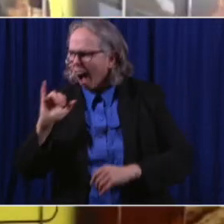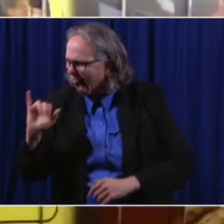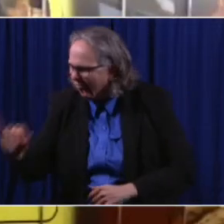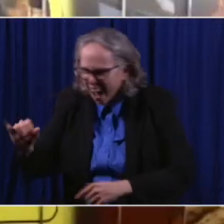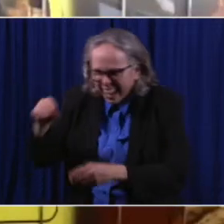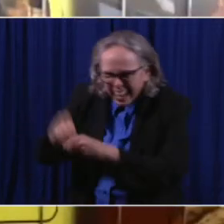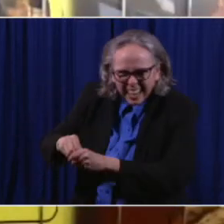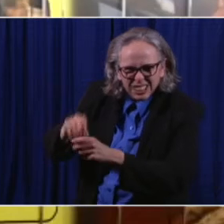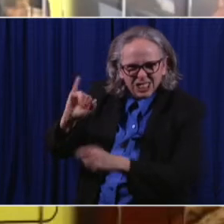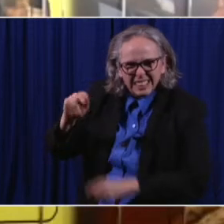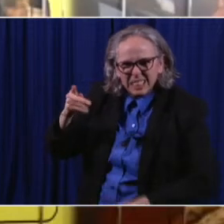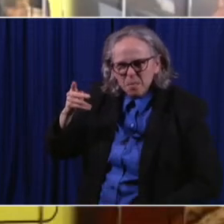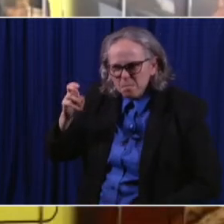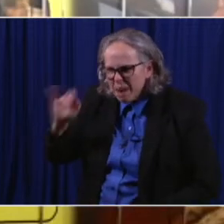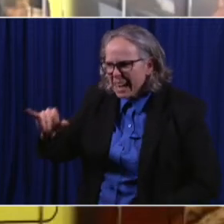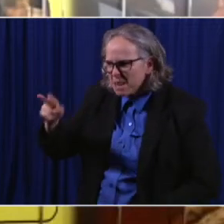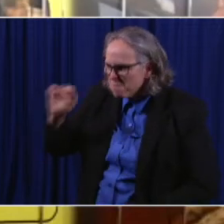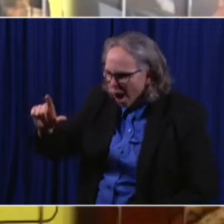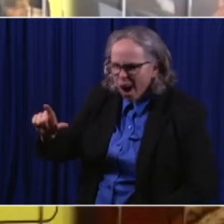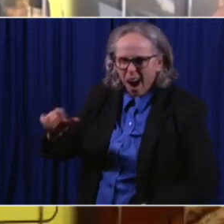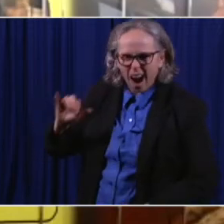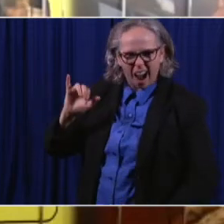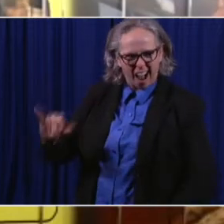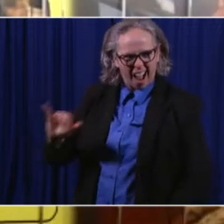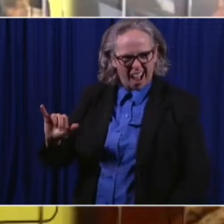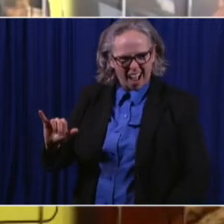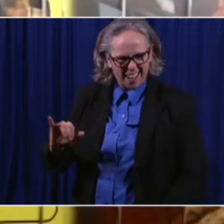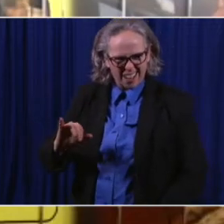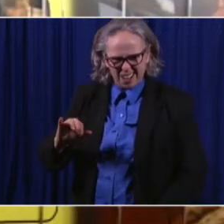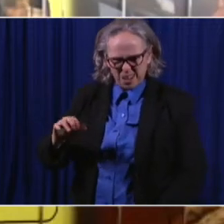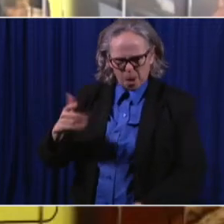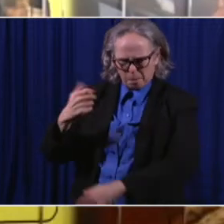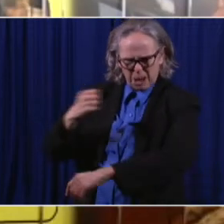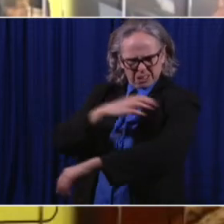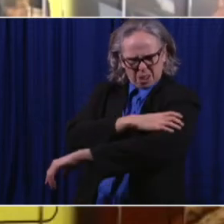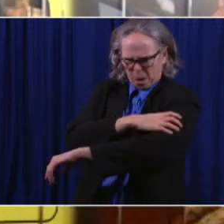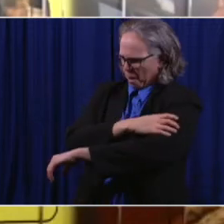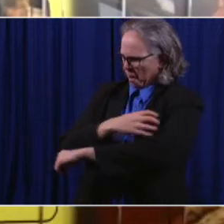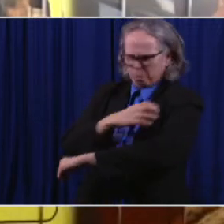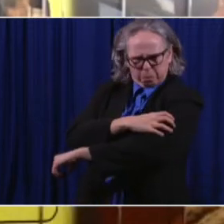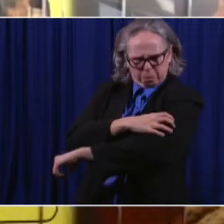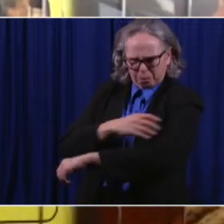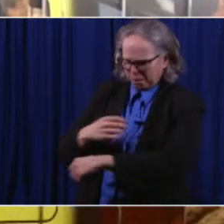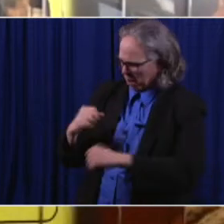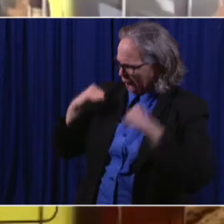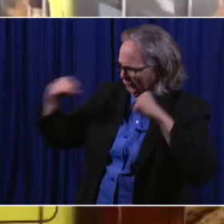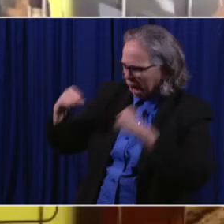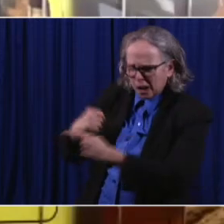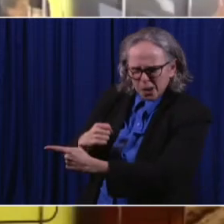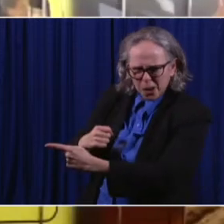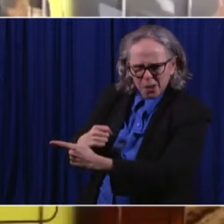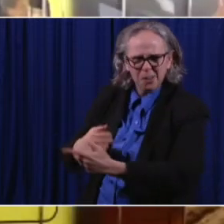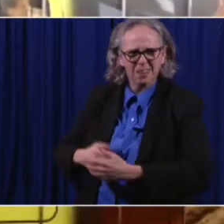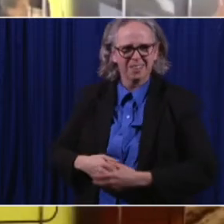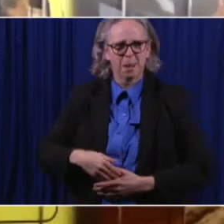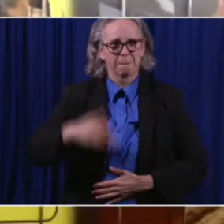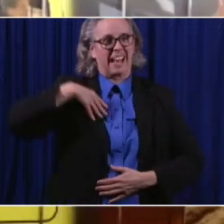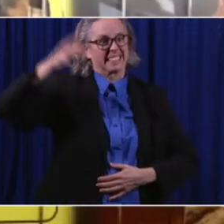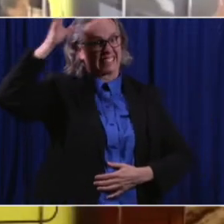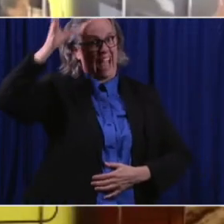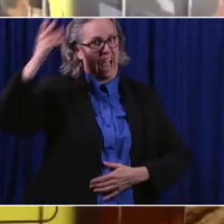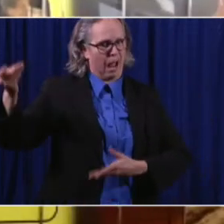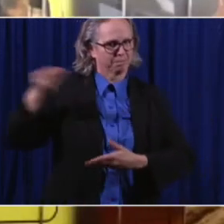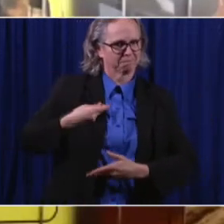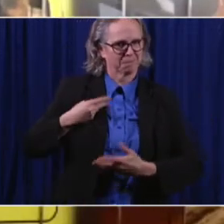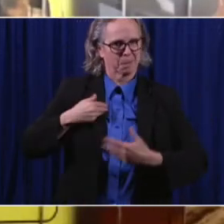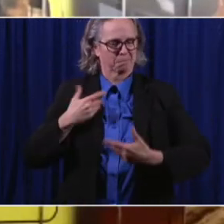don't know. You got some pretty good muscles there. You've been doing working out. The dad gave them to me. Genetics.